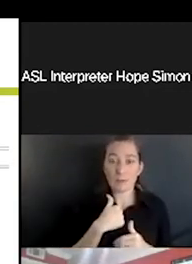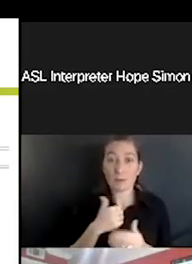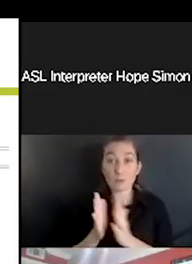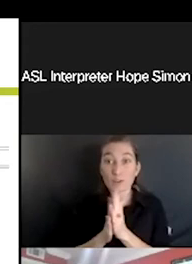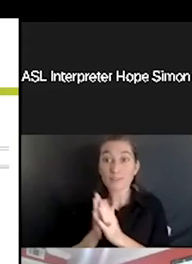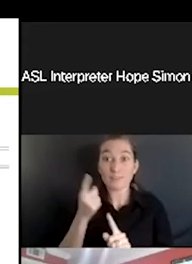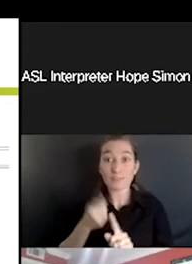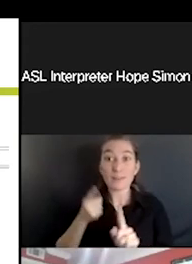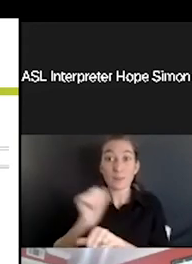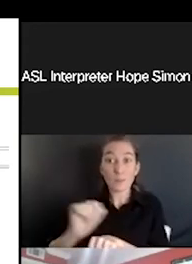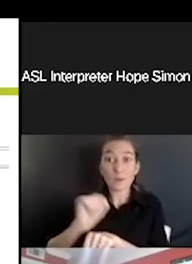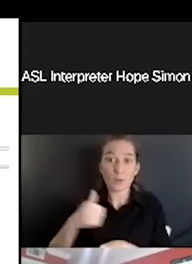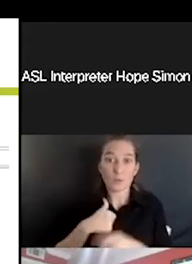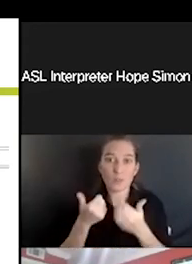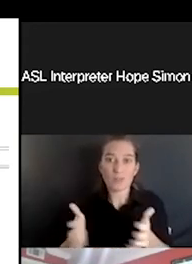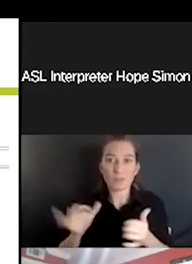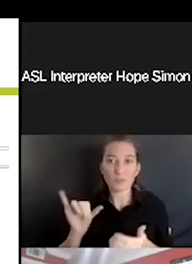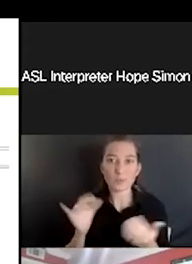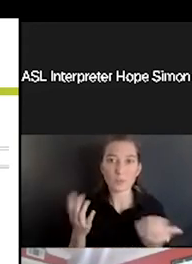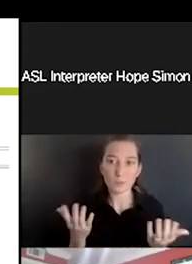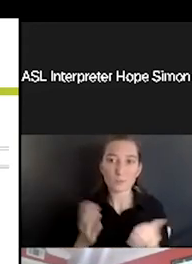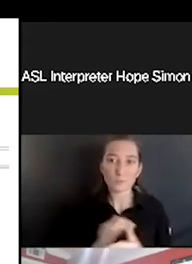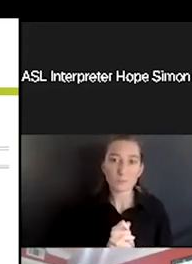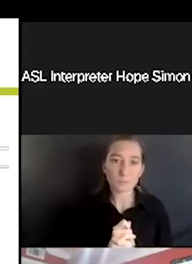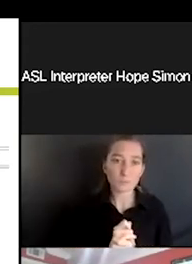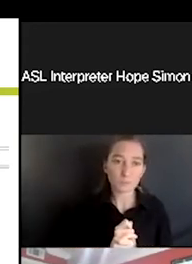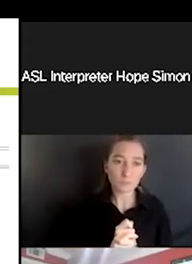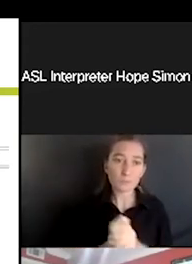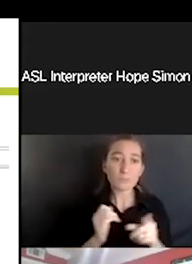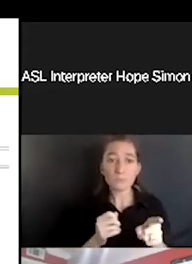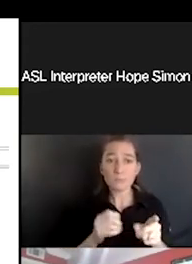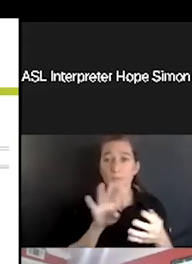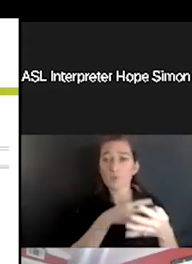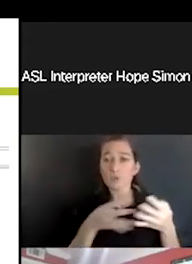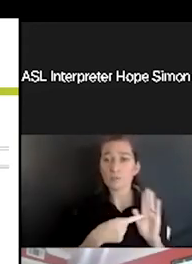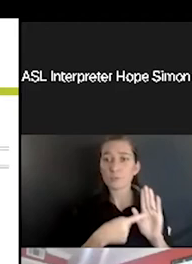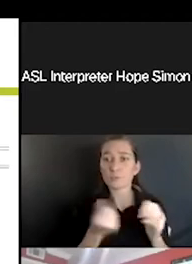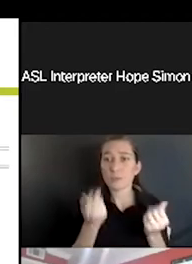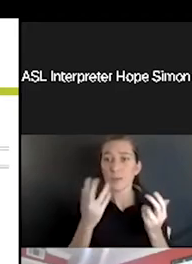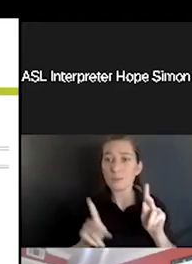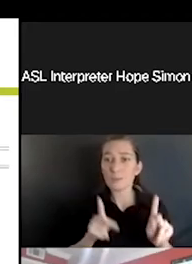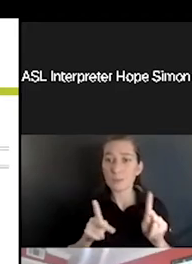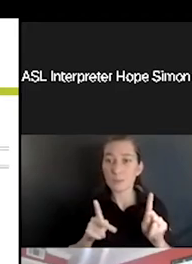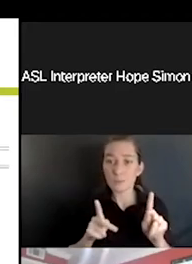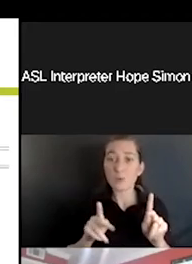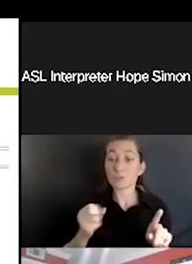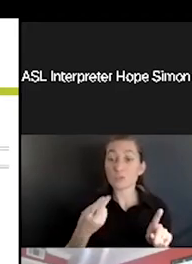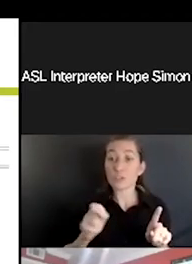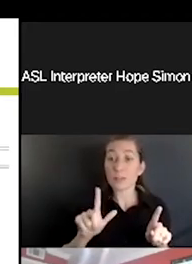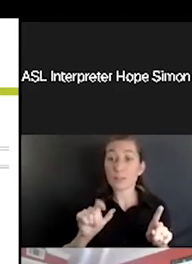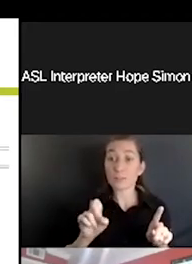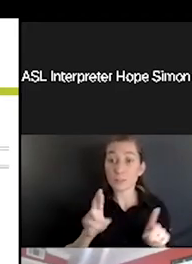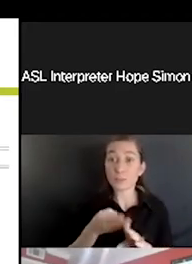I really enjoy looking at it, because it shows you the amount of people that lost that were in shelters right before the earthquake. And then immediately